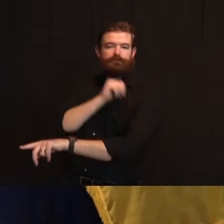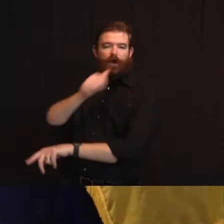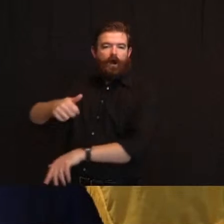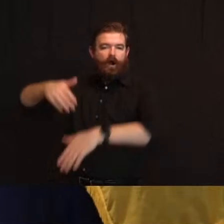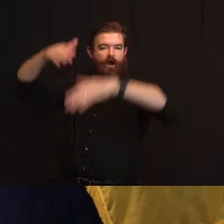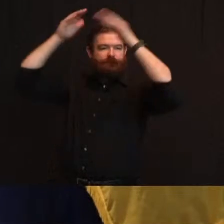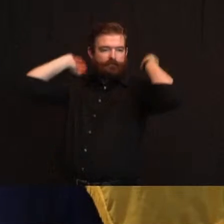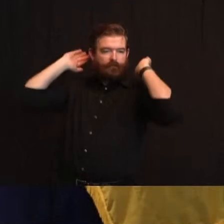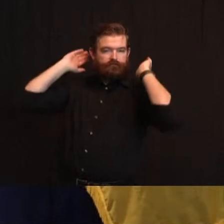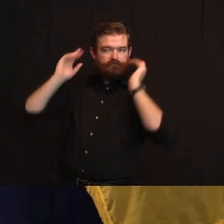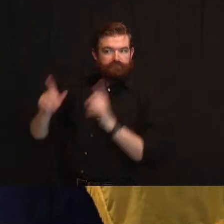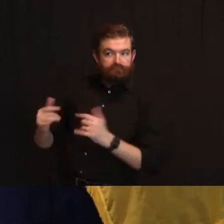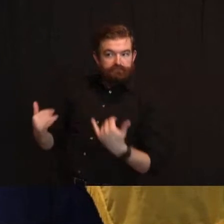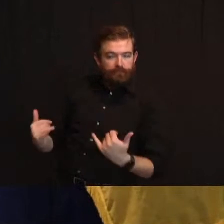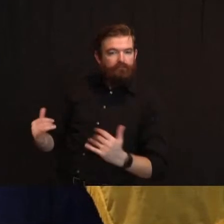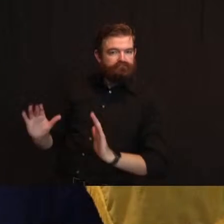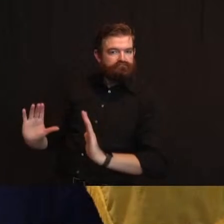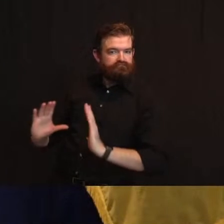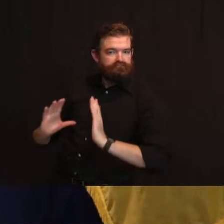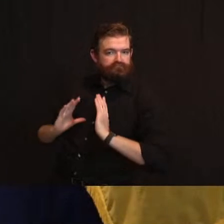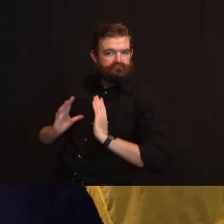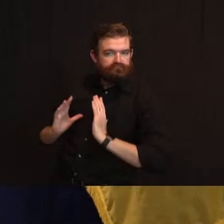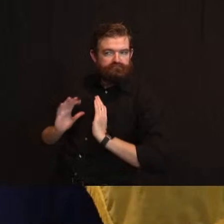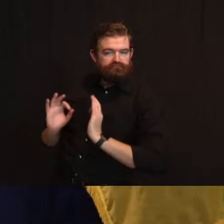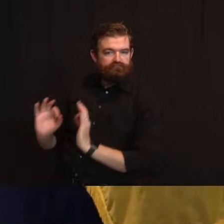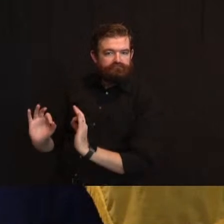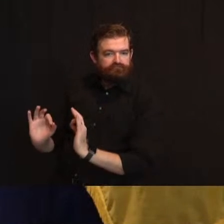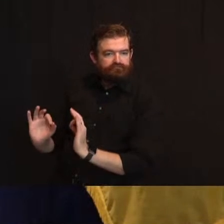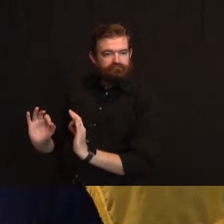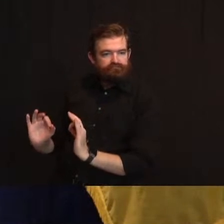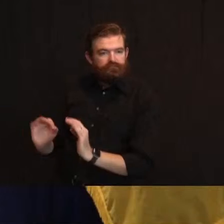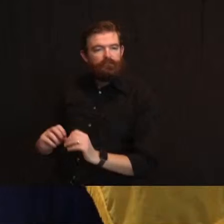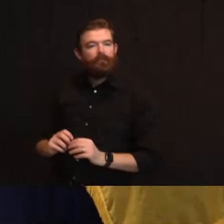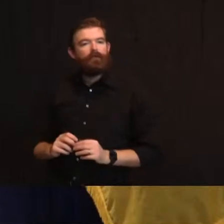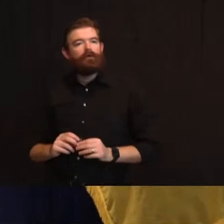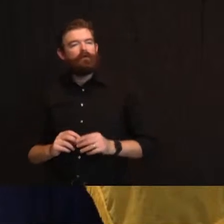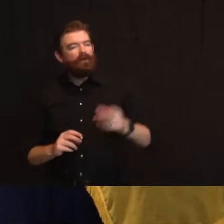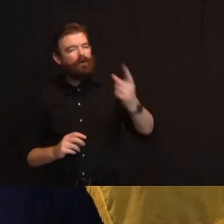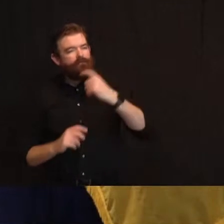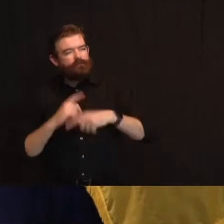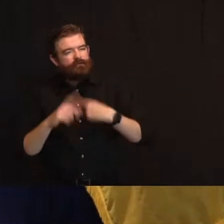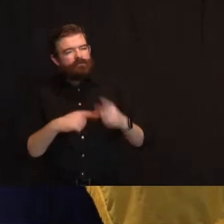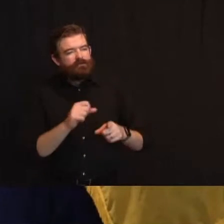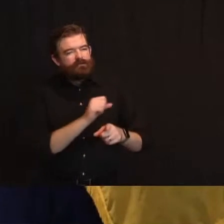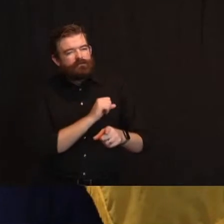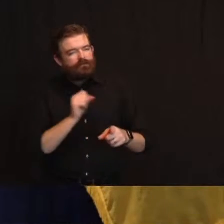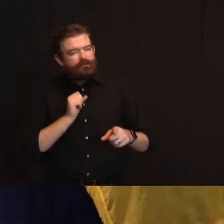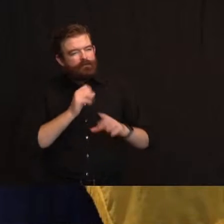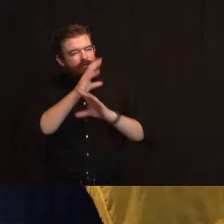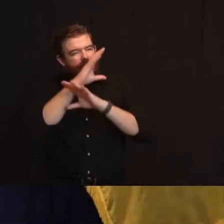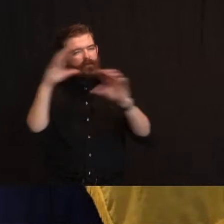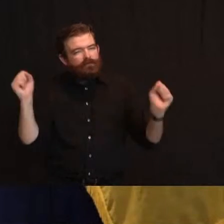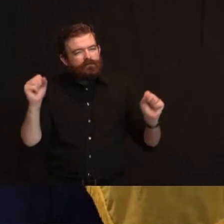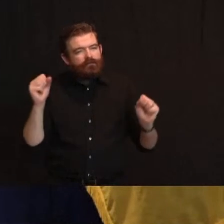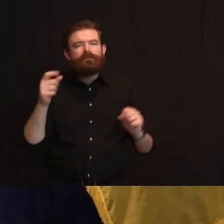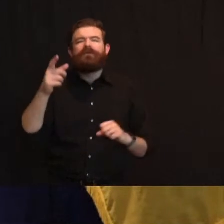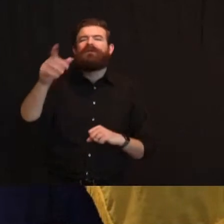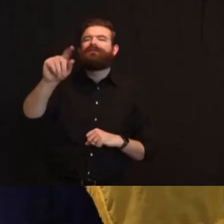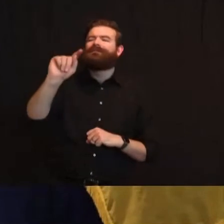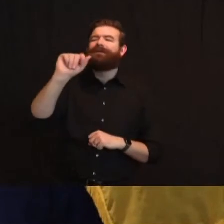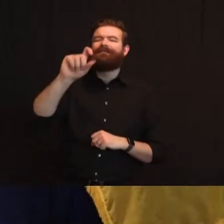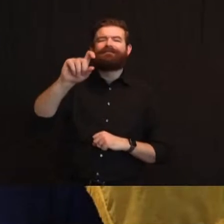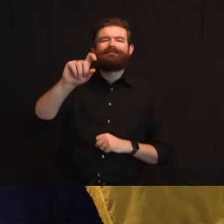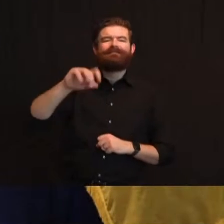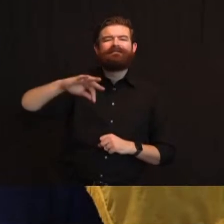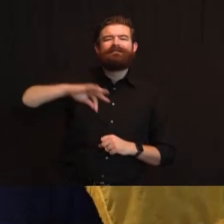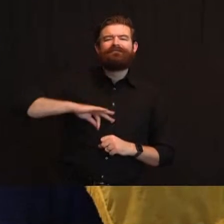Senate President incentives, is that what you asked about? Yeah, the incentive, now that there's an agreement to cap. Yeah, so we had a good meeting. The Senate President, I should